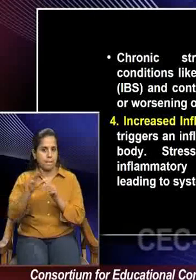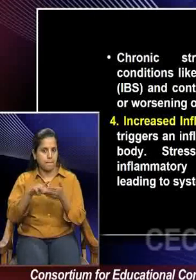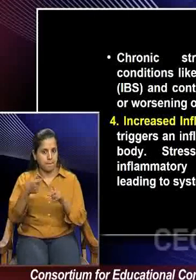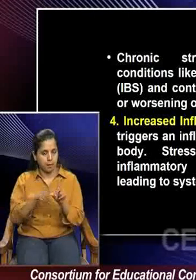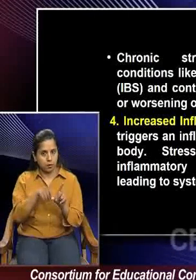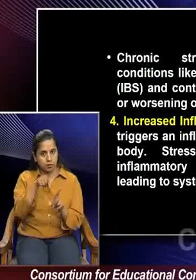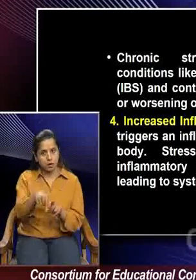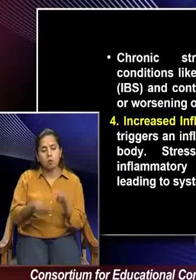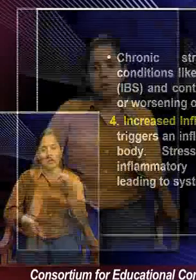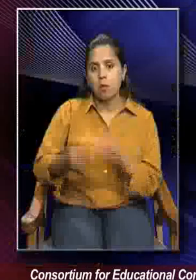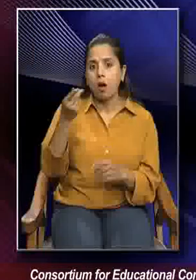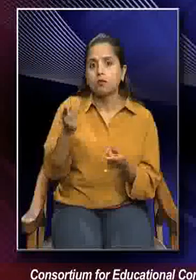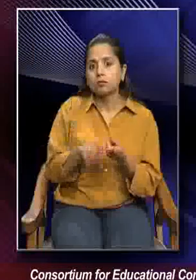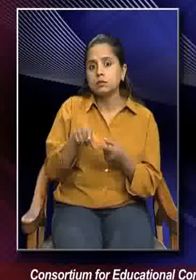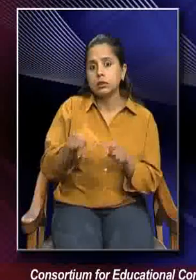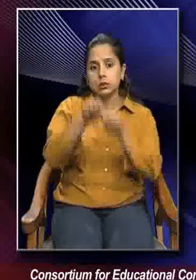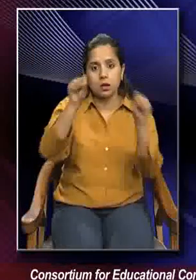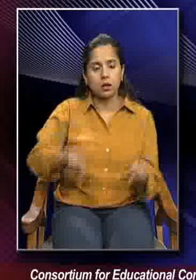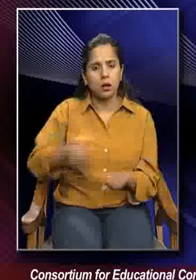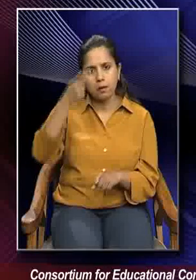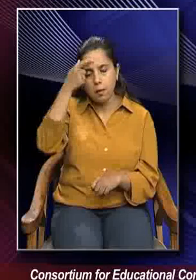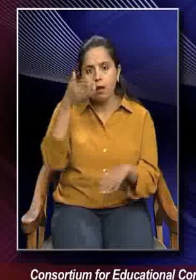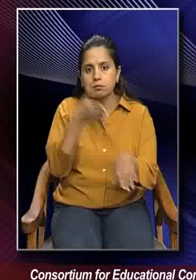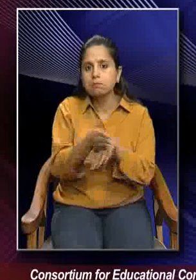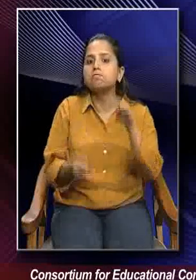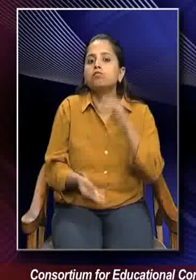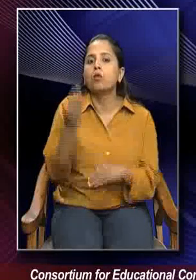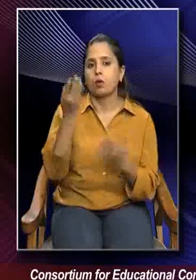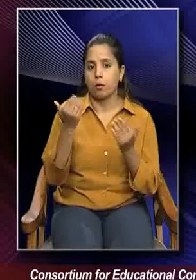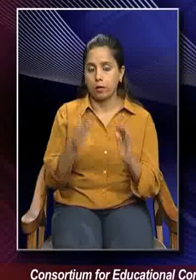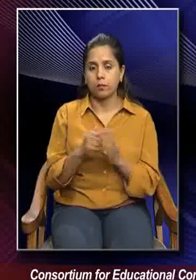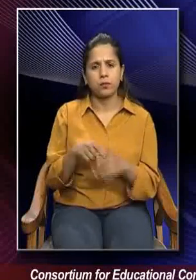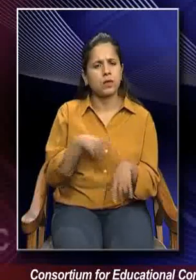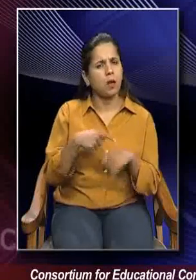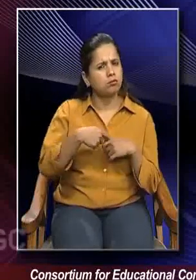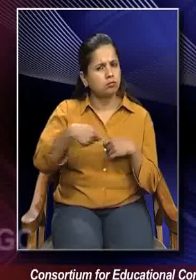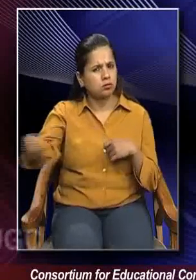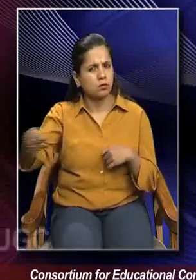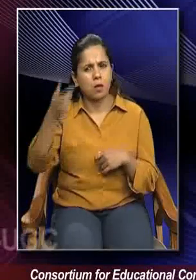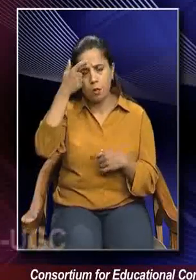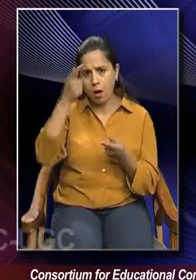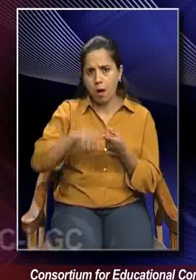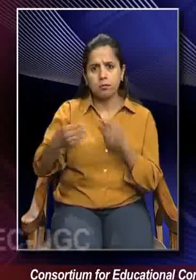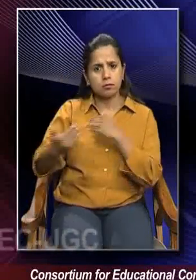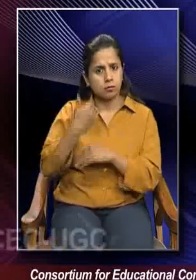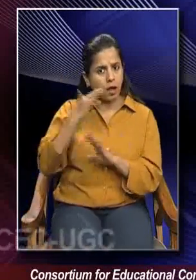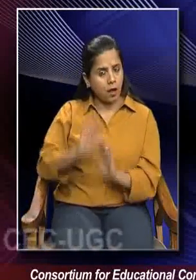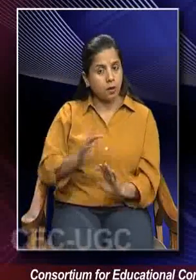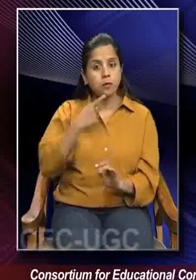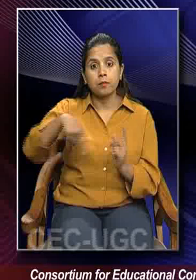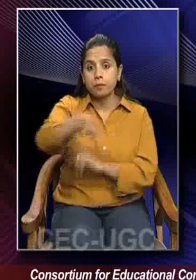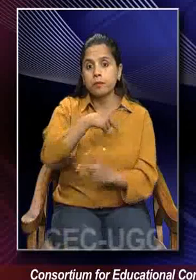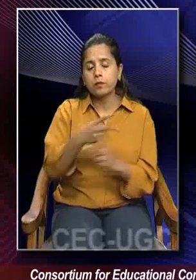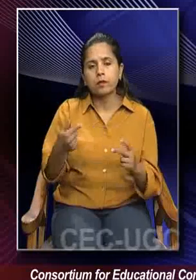leading to a systemic inflammation. Prolonged inflammation can contribute to